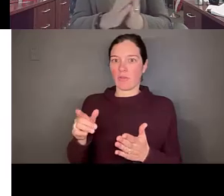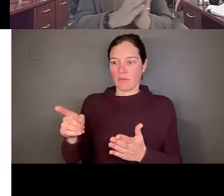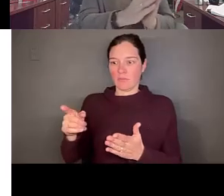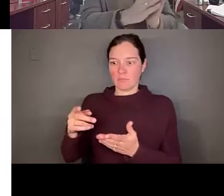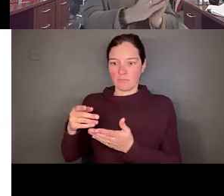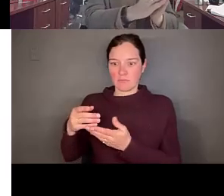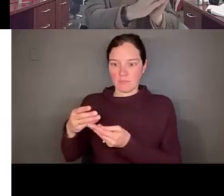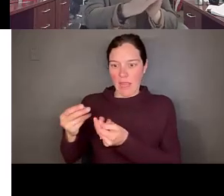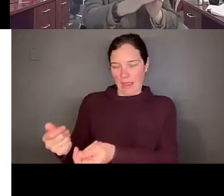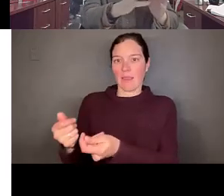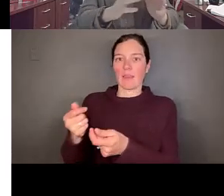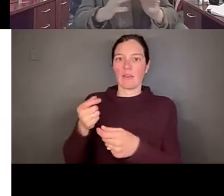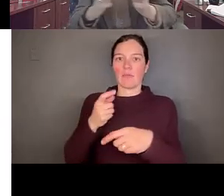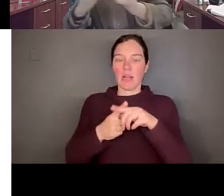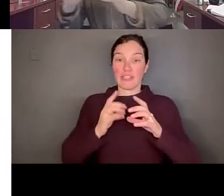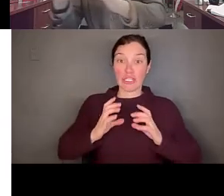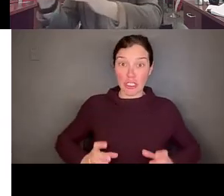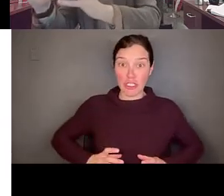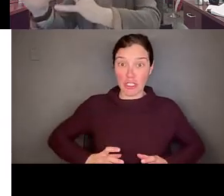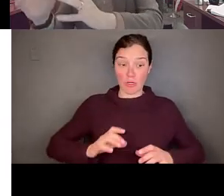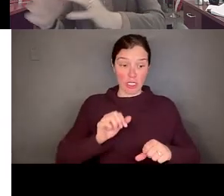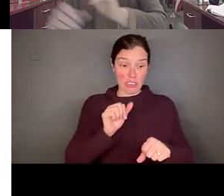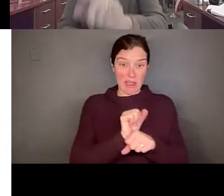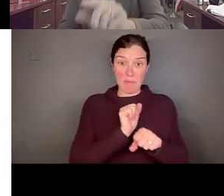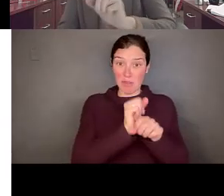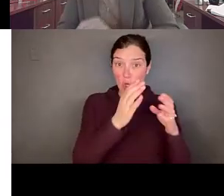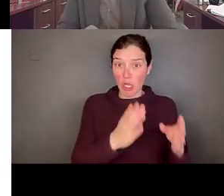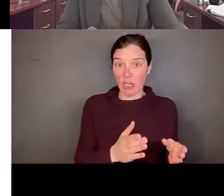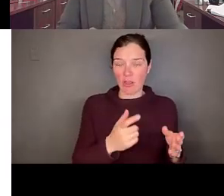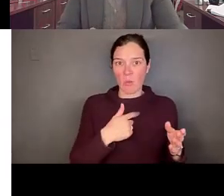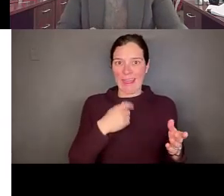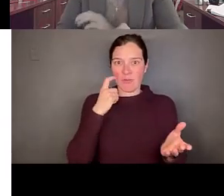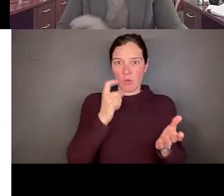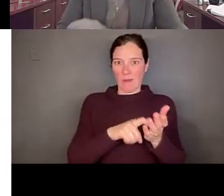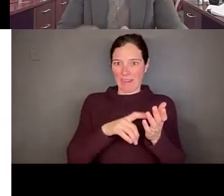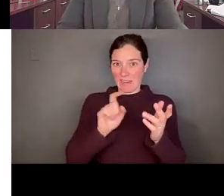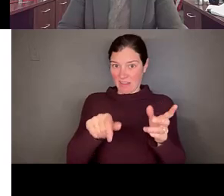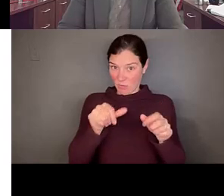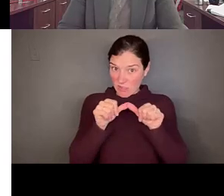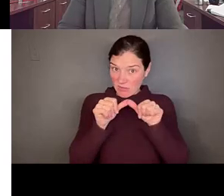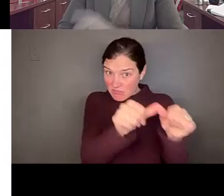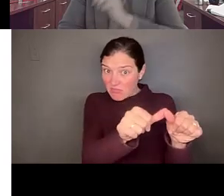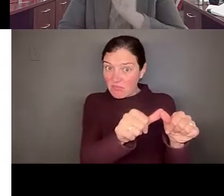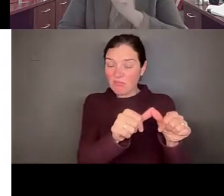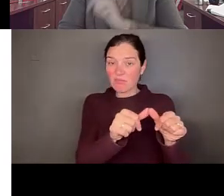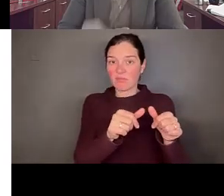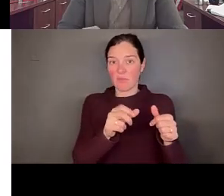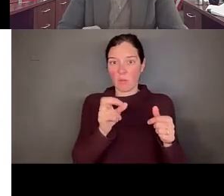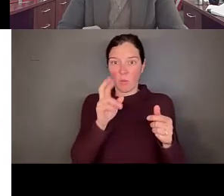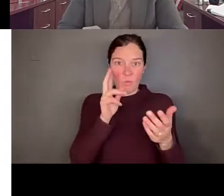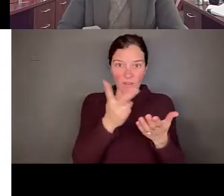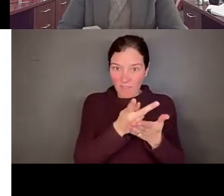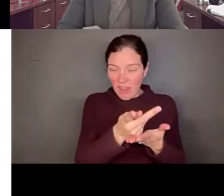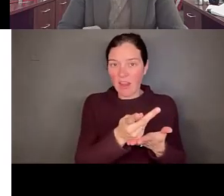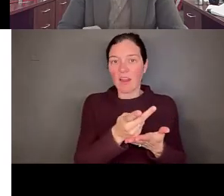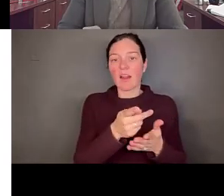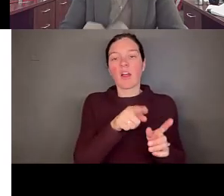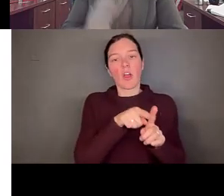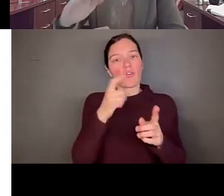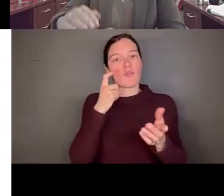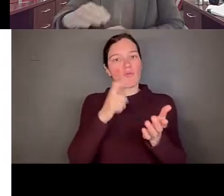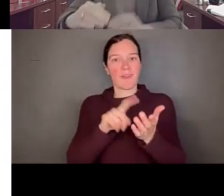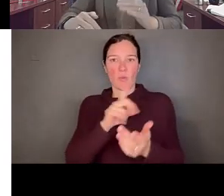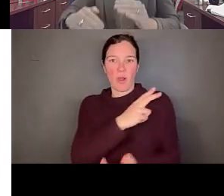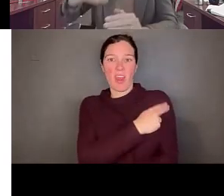of this, are consumers and employers. So we've got to recognize the sustainability of that. How do we work together to get it down, but also recognize where the hospitals